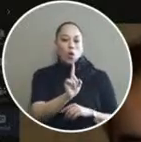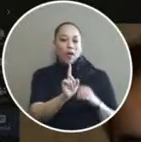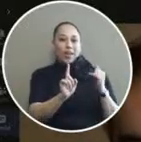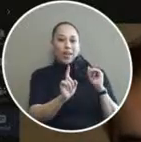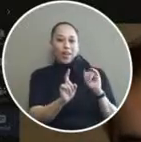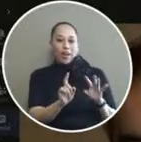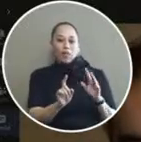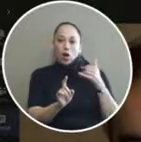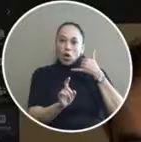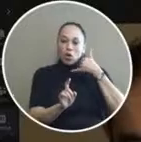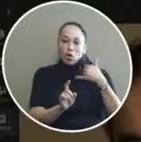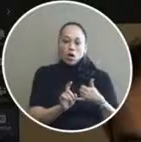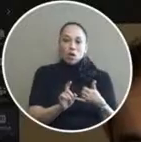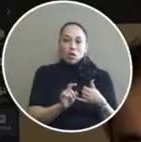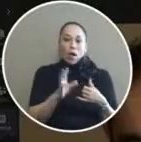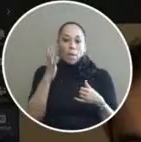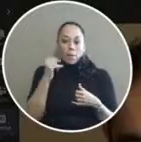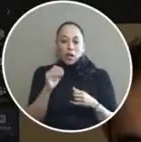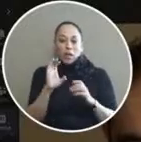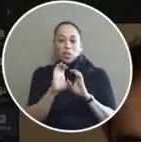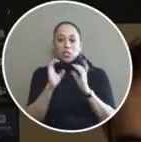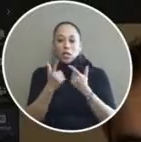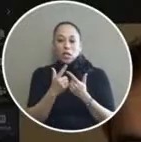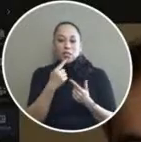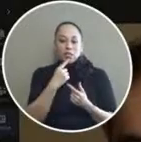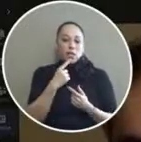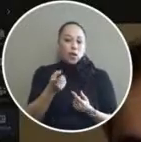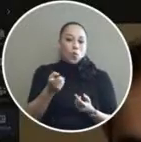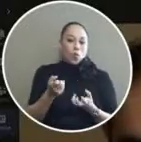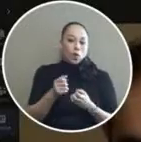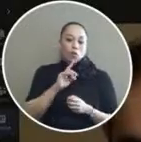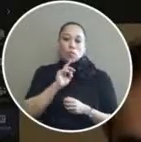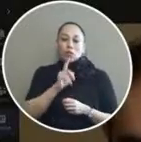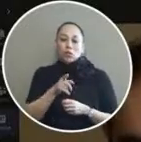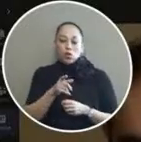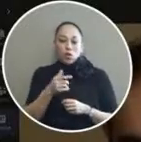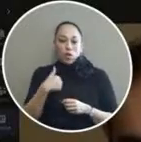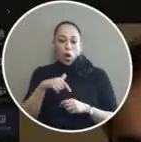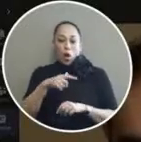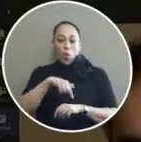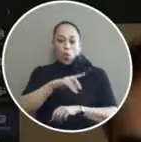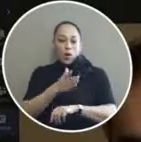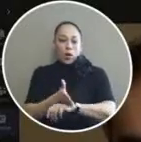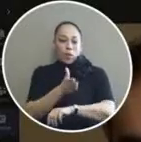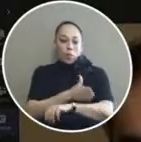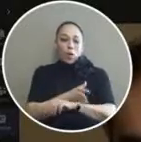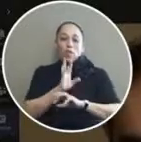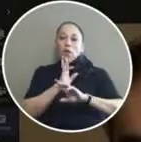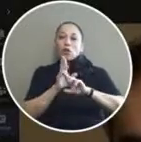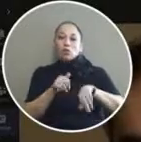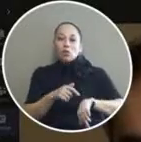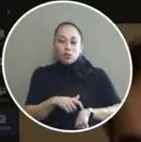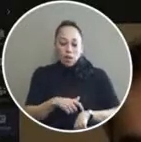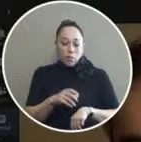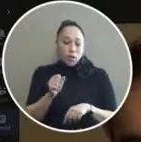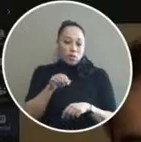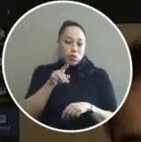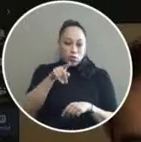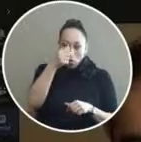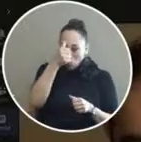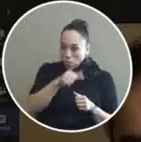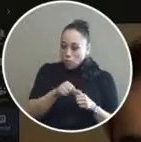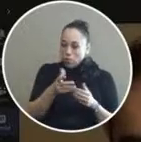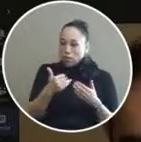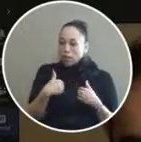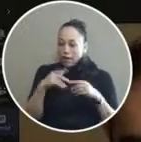calls that they have to respond to, because the council said they wanted to make sure that we improve our response times. And so if you remember, they